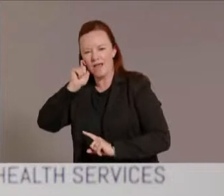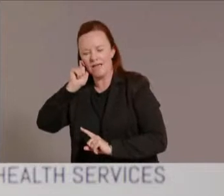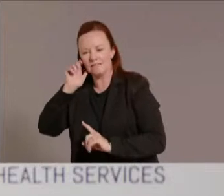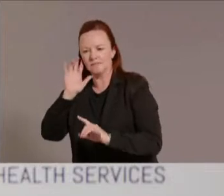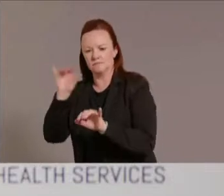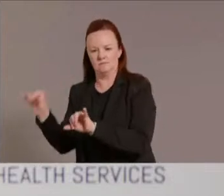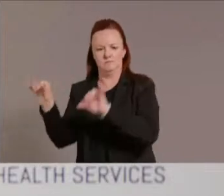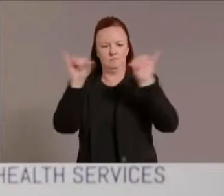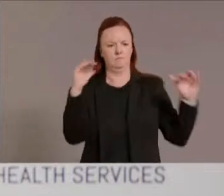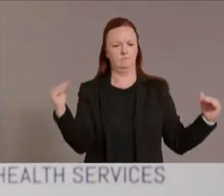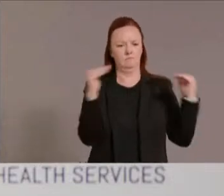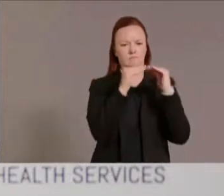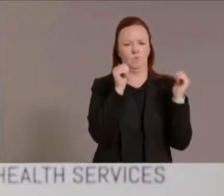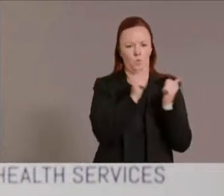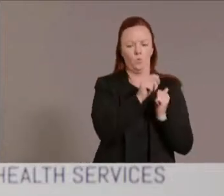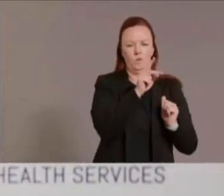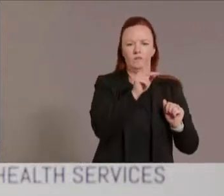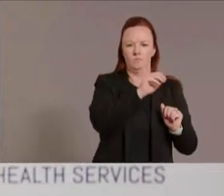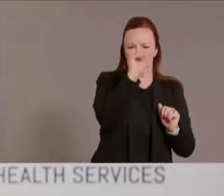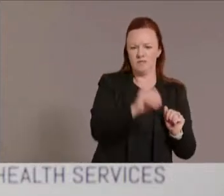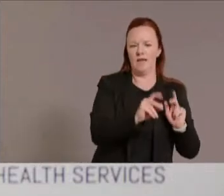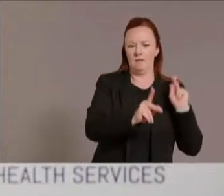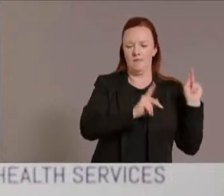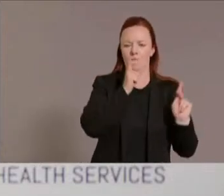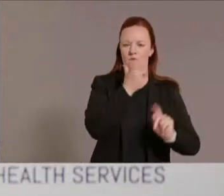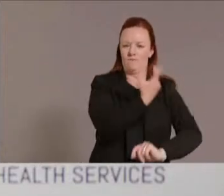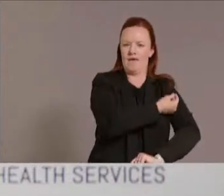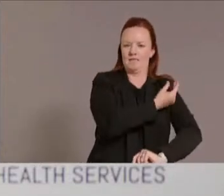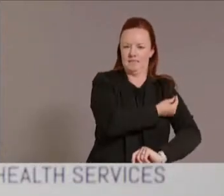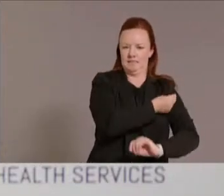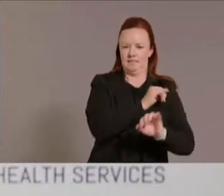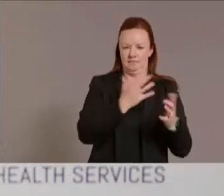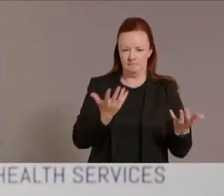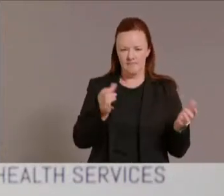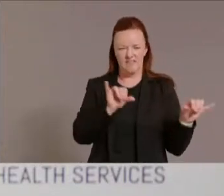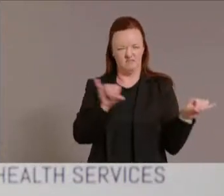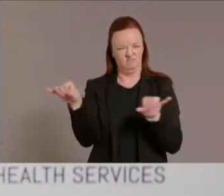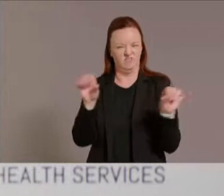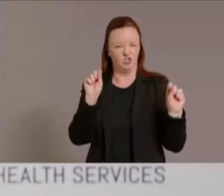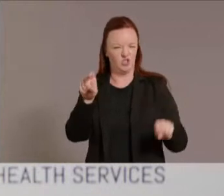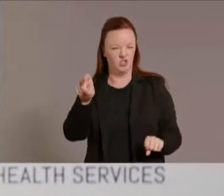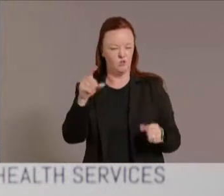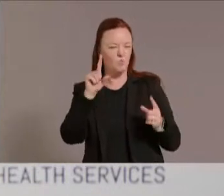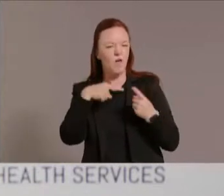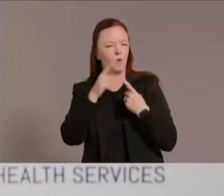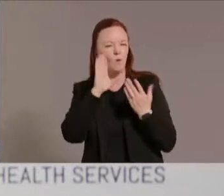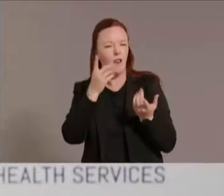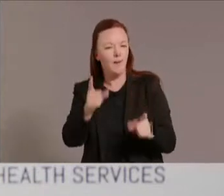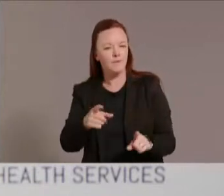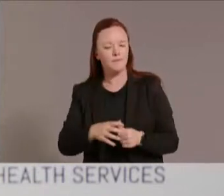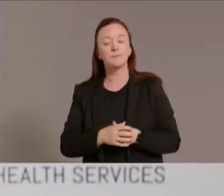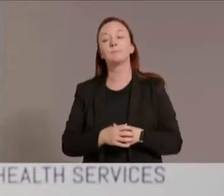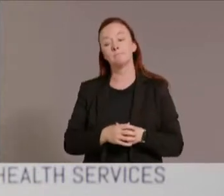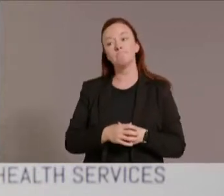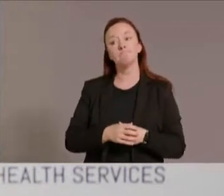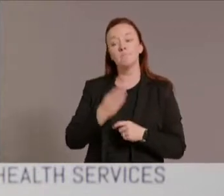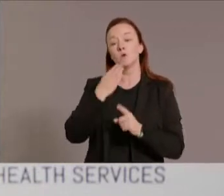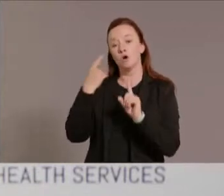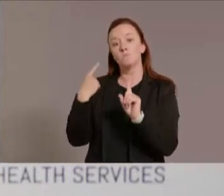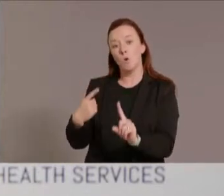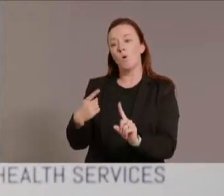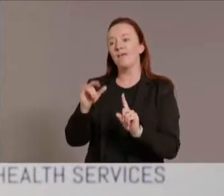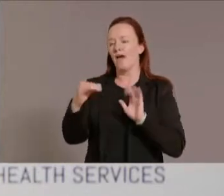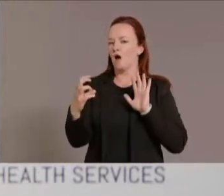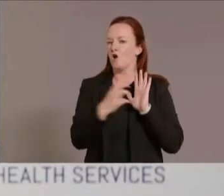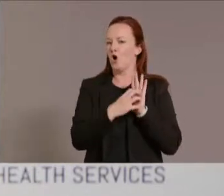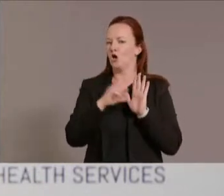the general population's race and ethnicity demographics? So that's a really good point. That probably should come down off of our